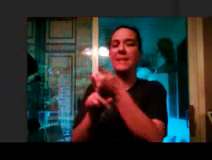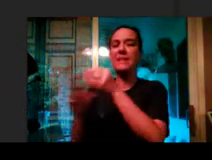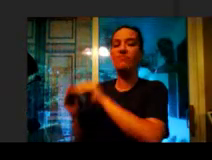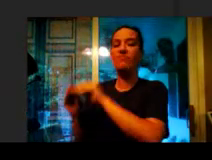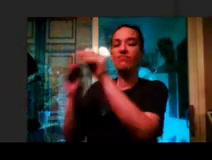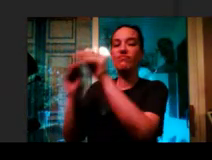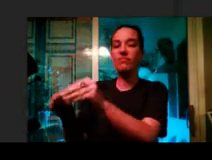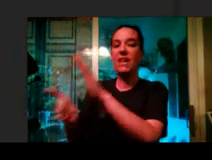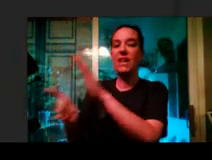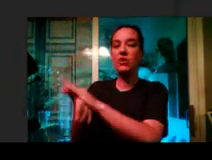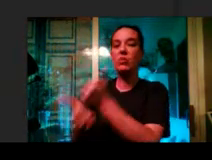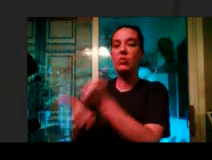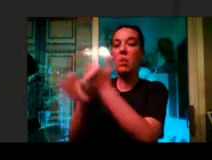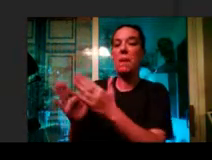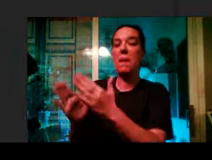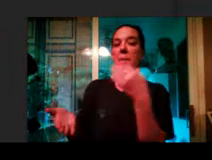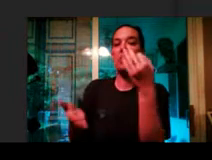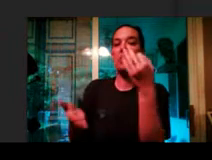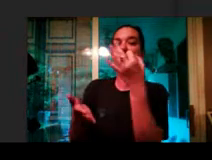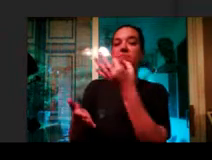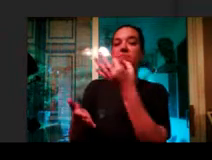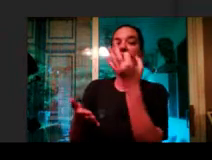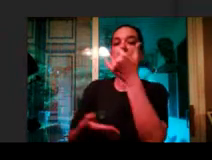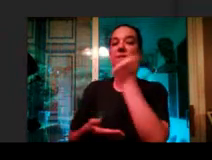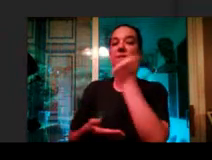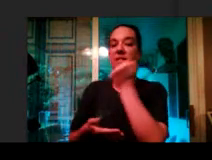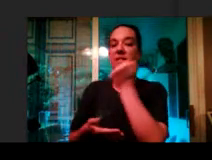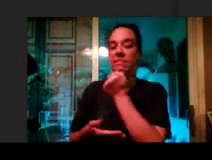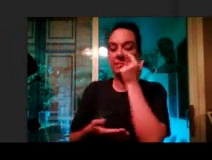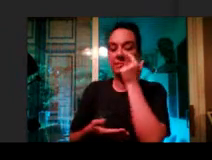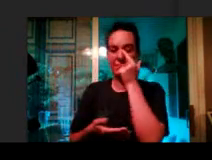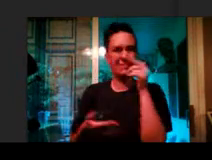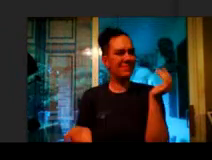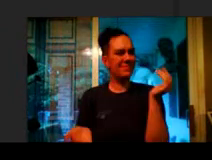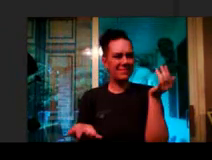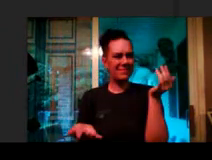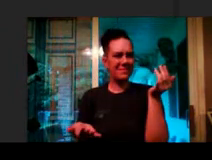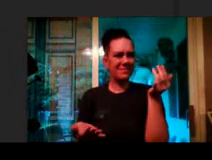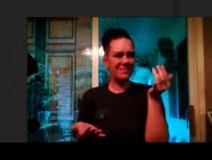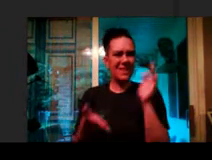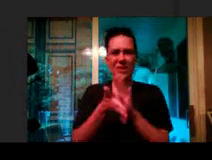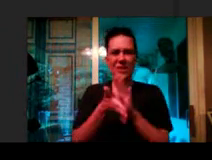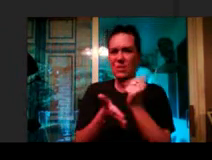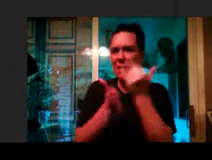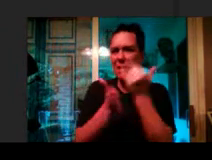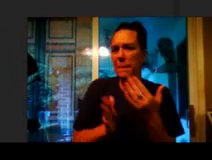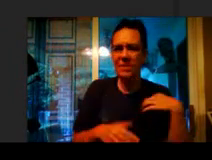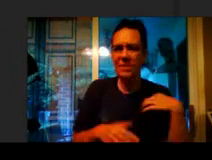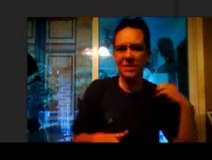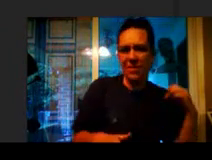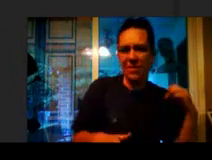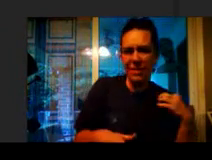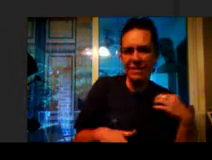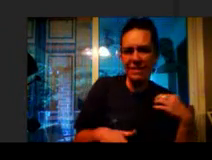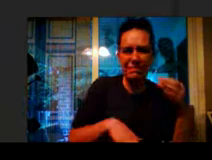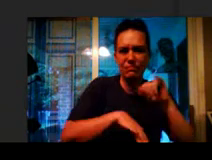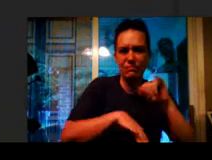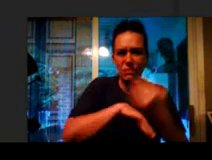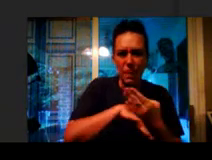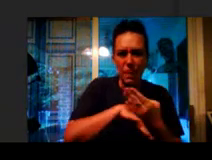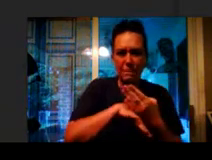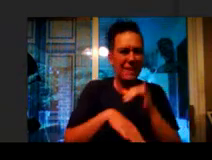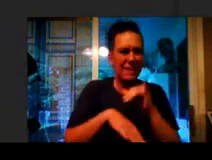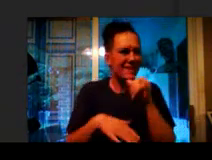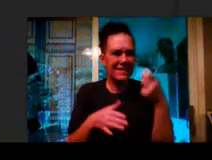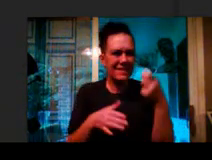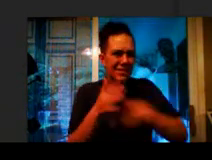Josh, said Niles, school helper is a volunteer position. Doing the job doesn't really cost any money,